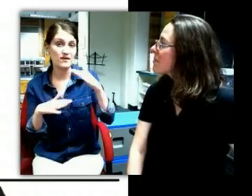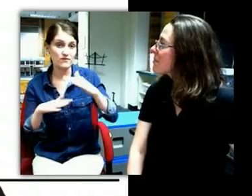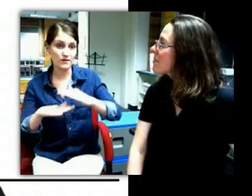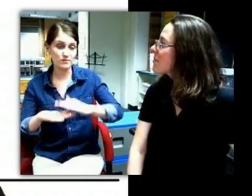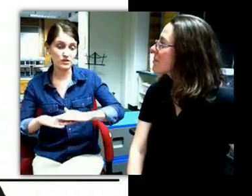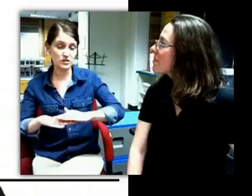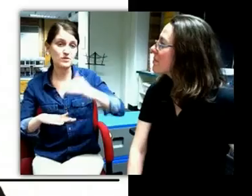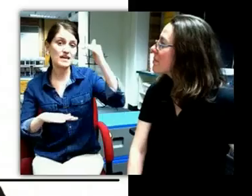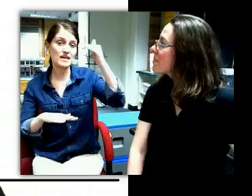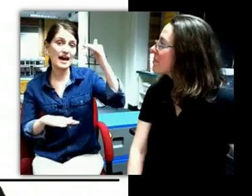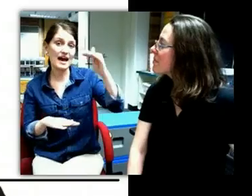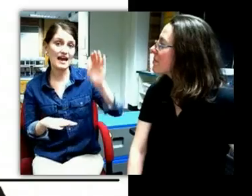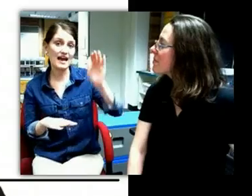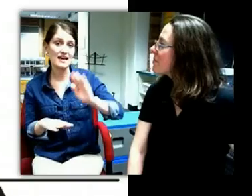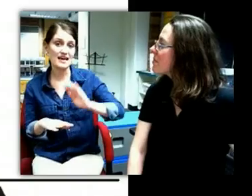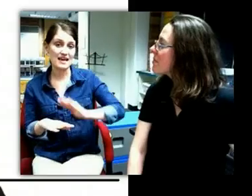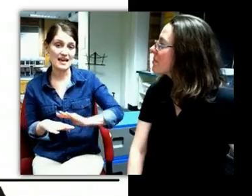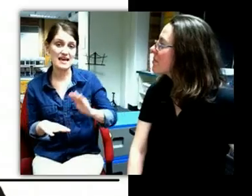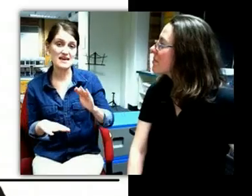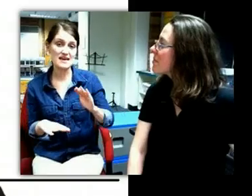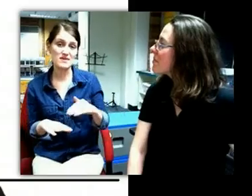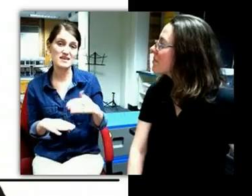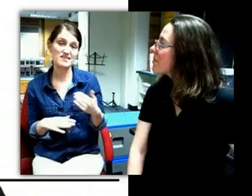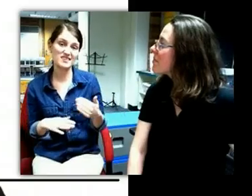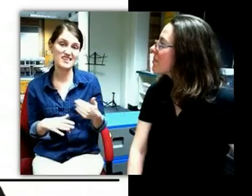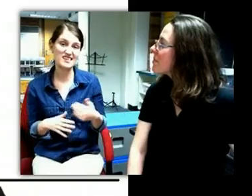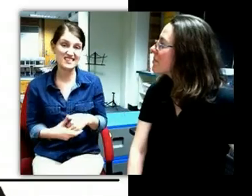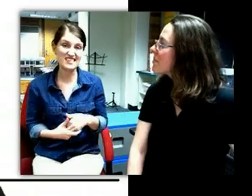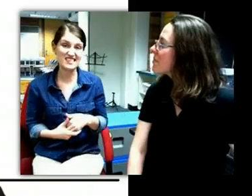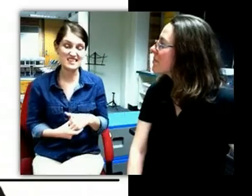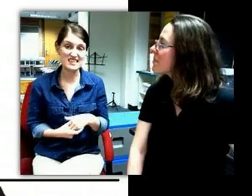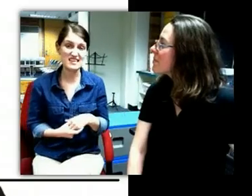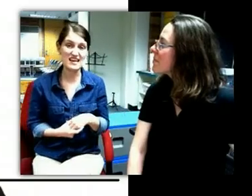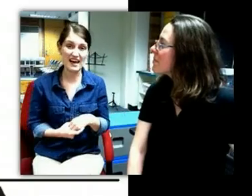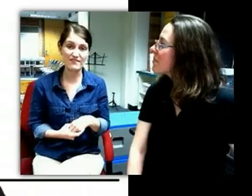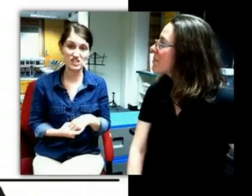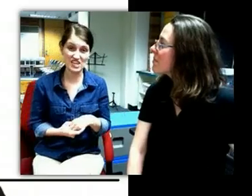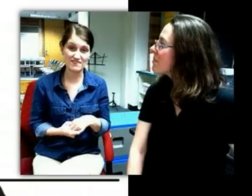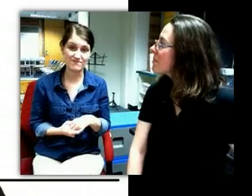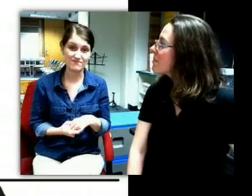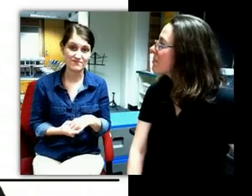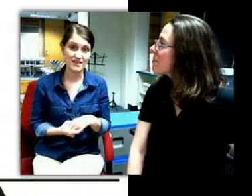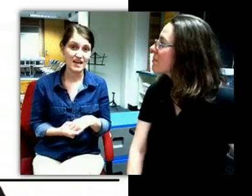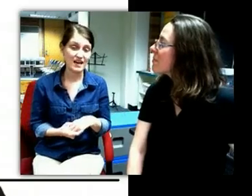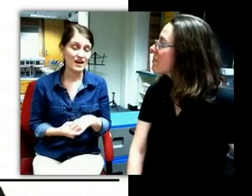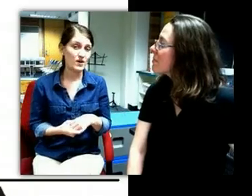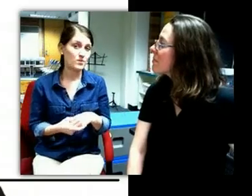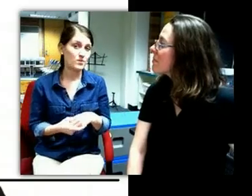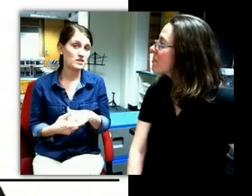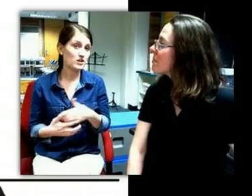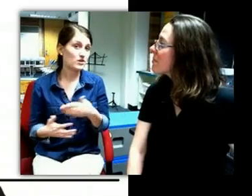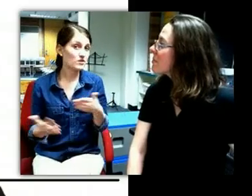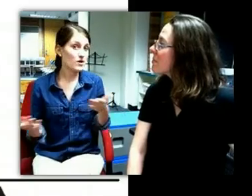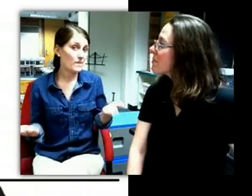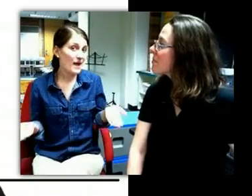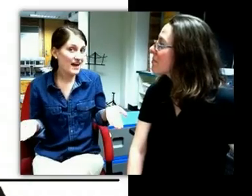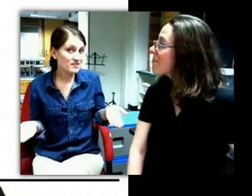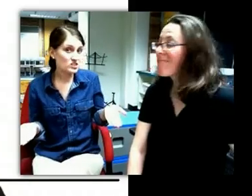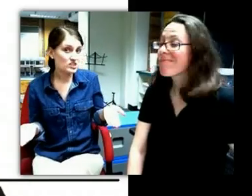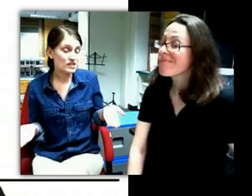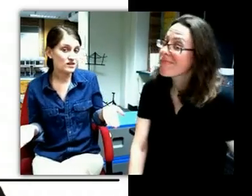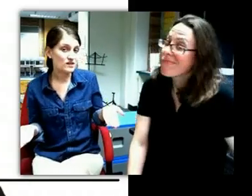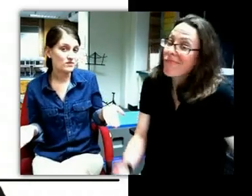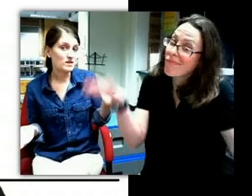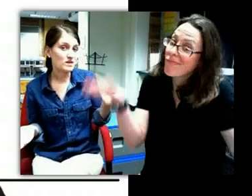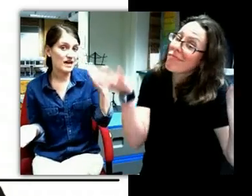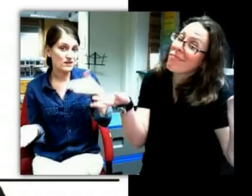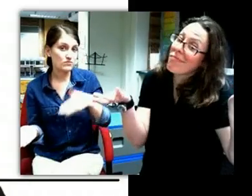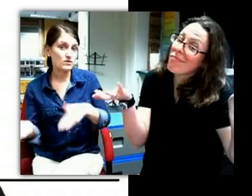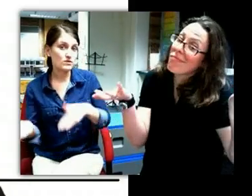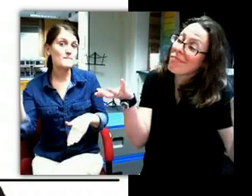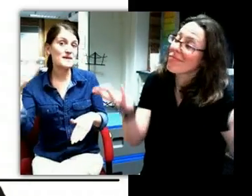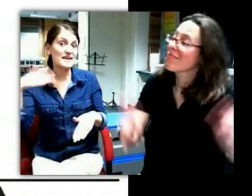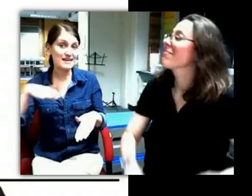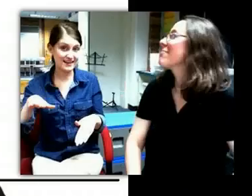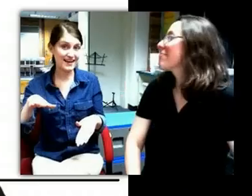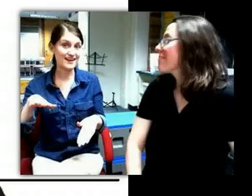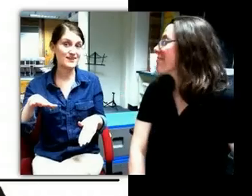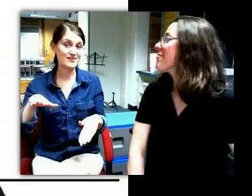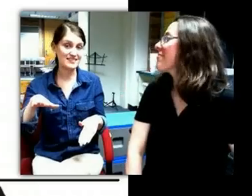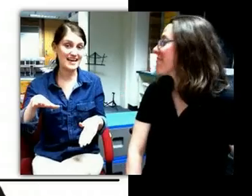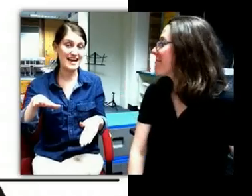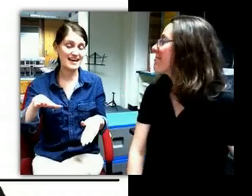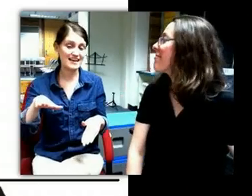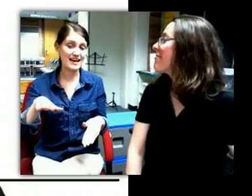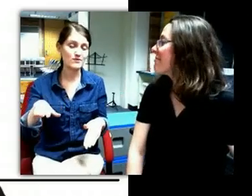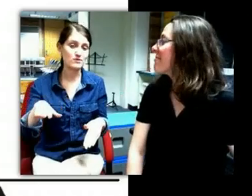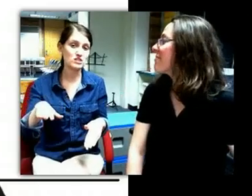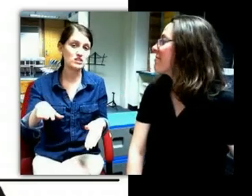up from low to high, A, B, C, D, E, F, G. Mm-hmm. We don't go past G. We then repeat